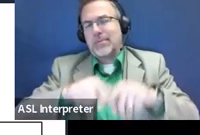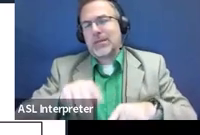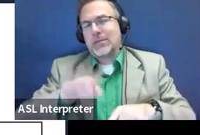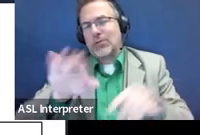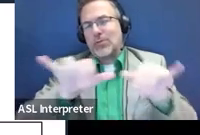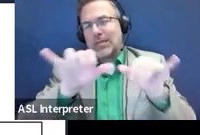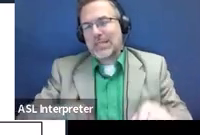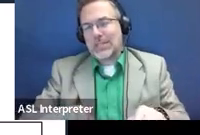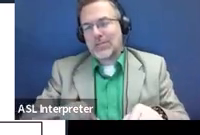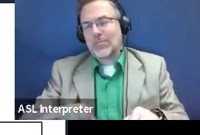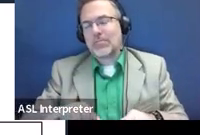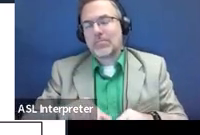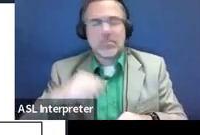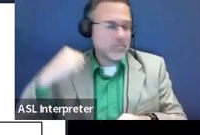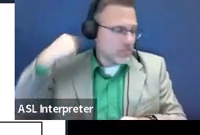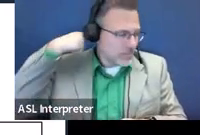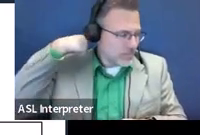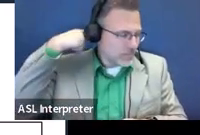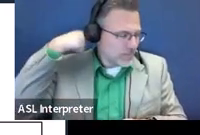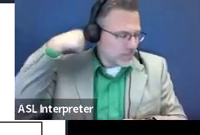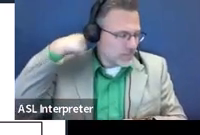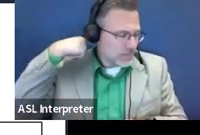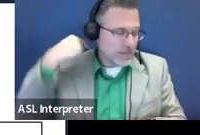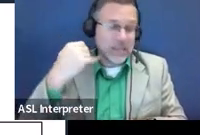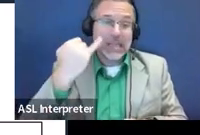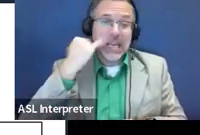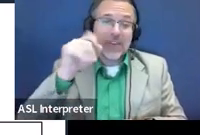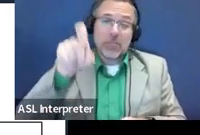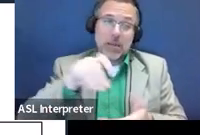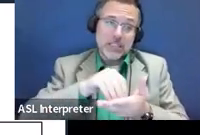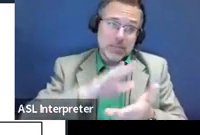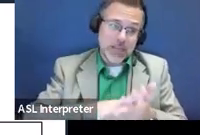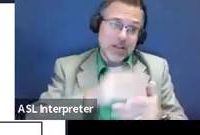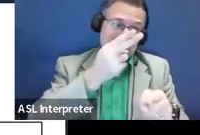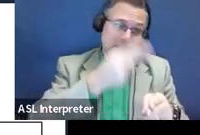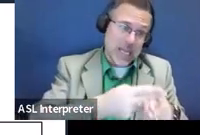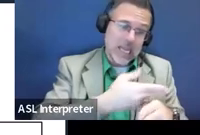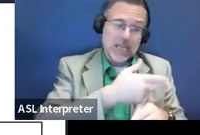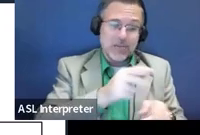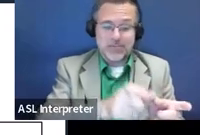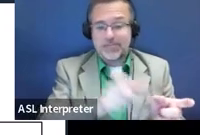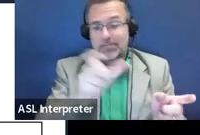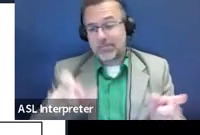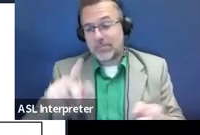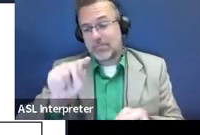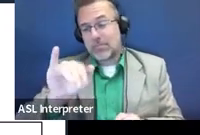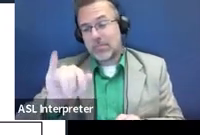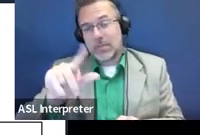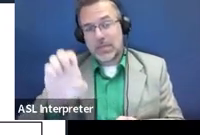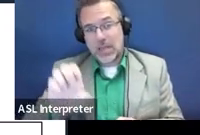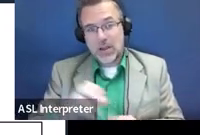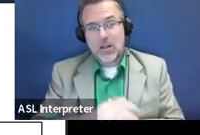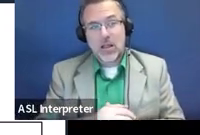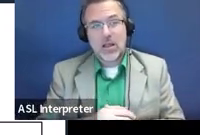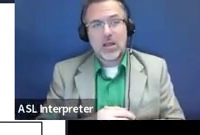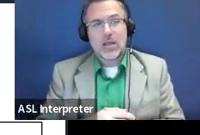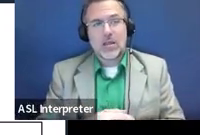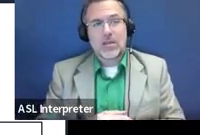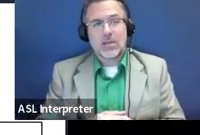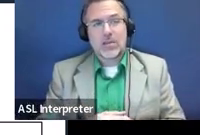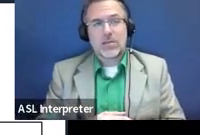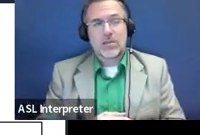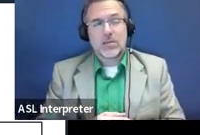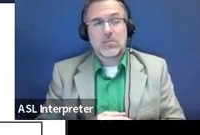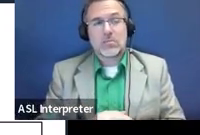and your vendor, if you have to do like a title and then a name. So, but if you can not list